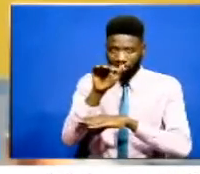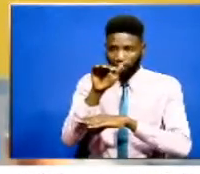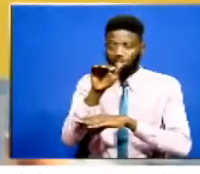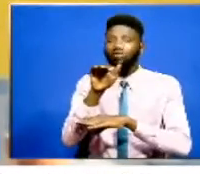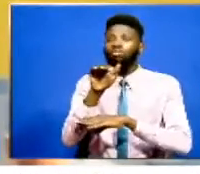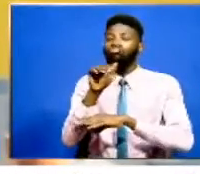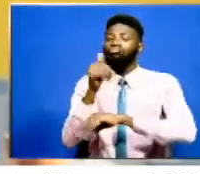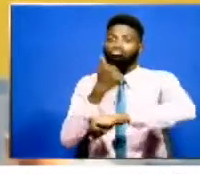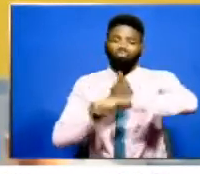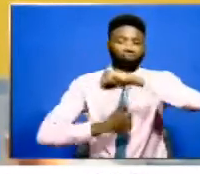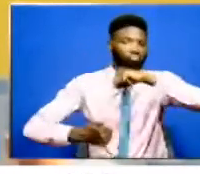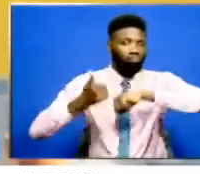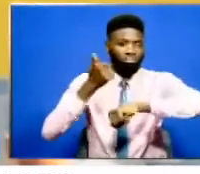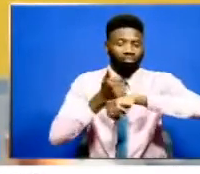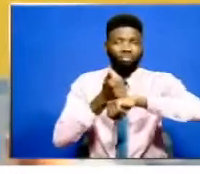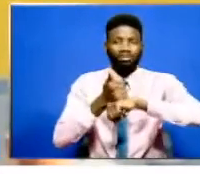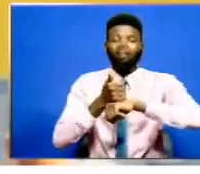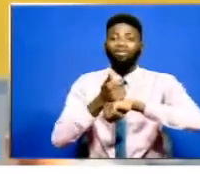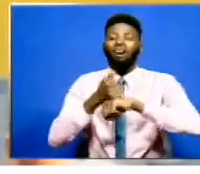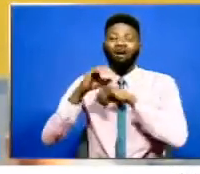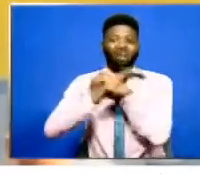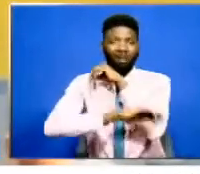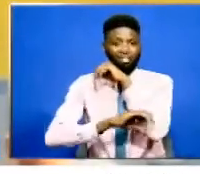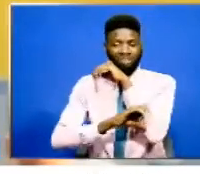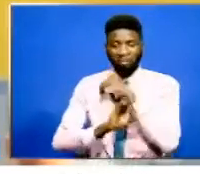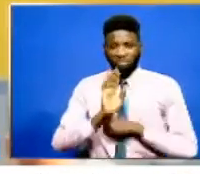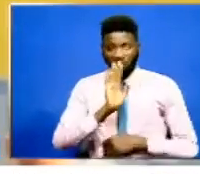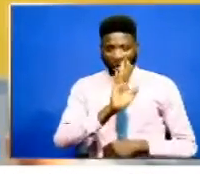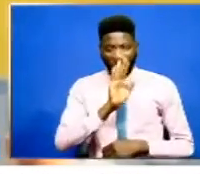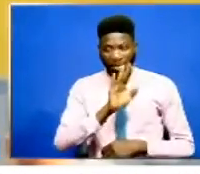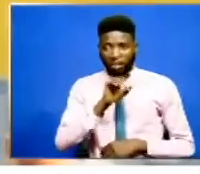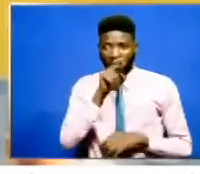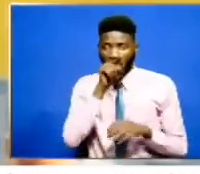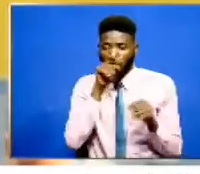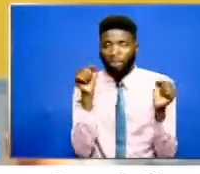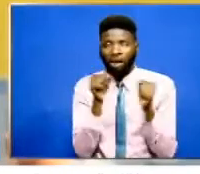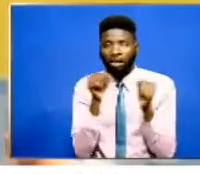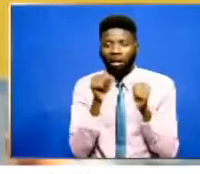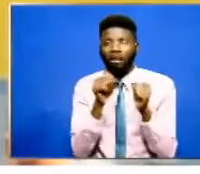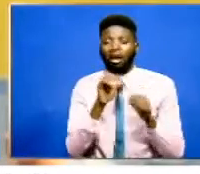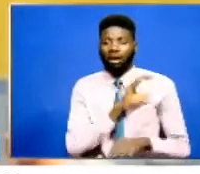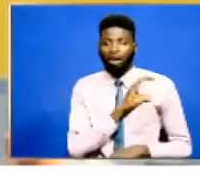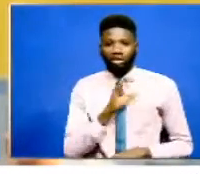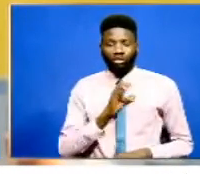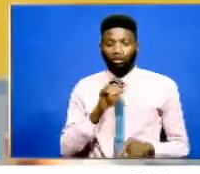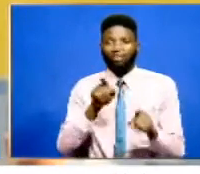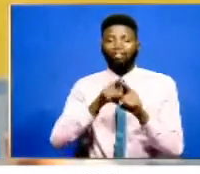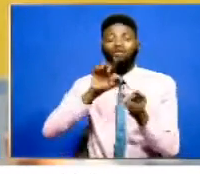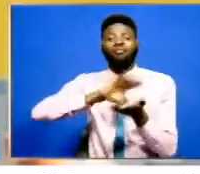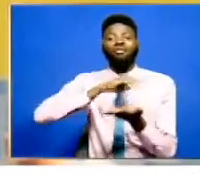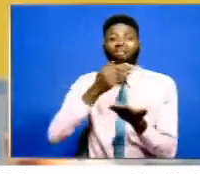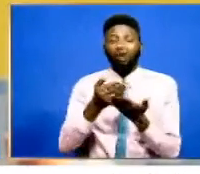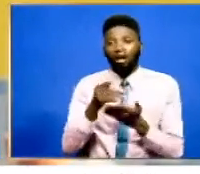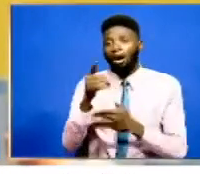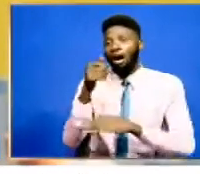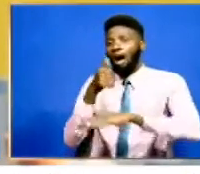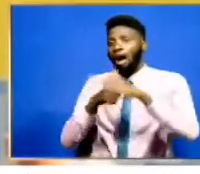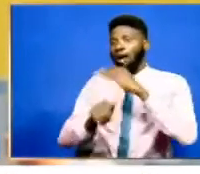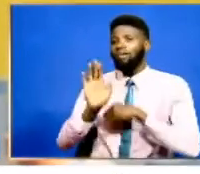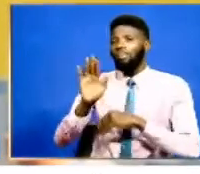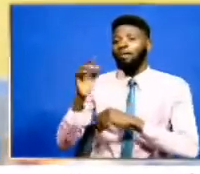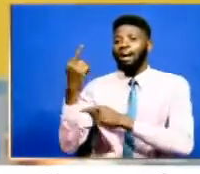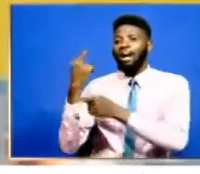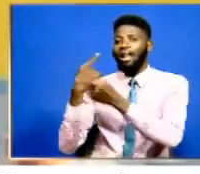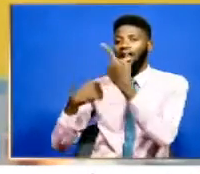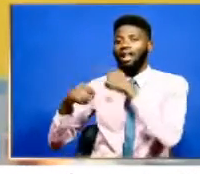country-led malaria councils and funds as part of his legacy agenda towards